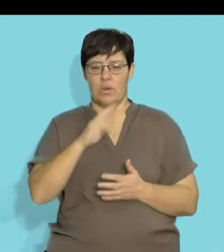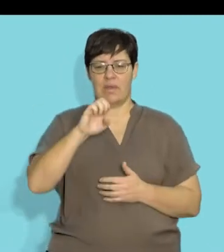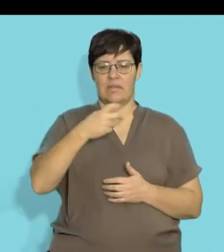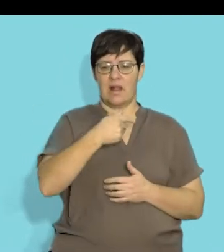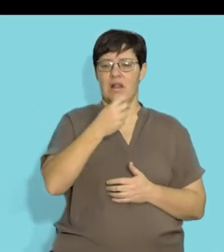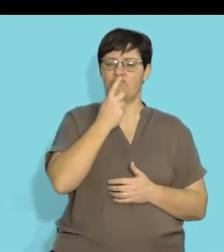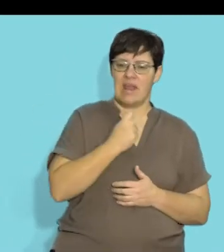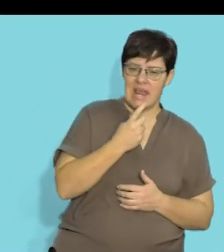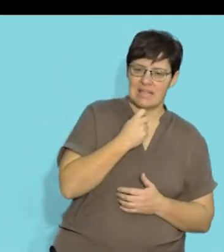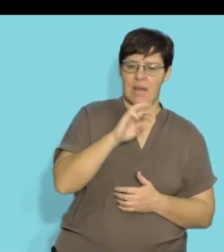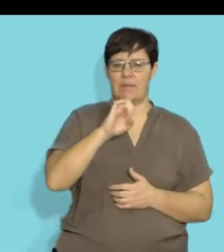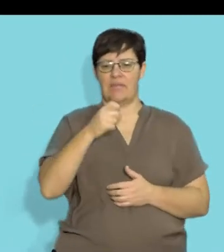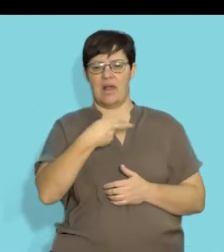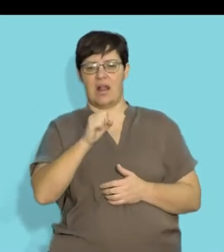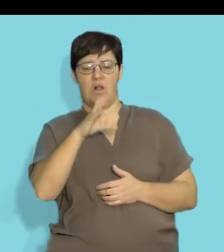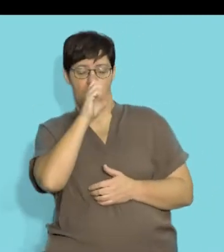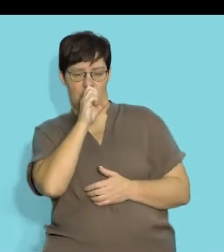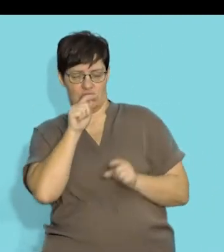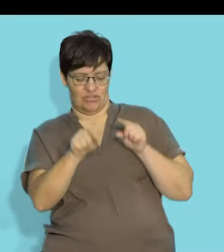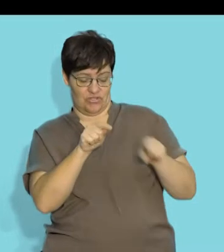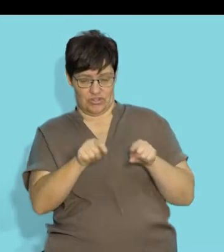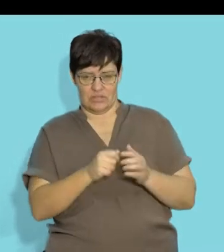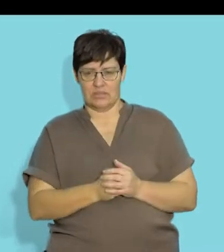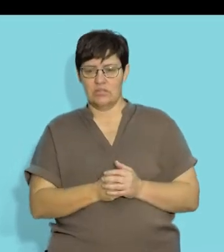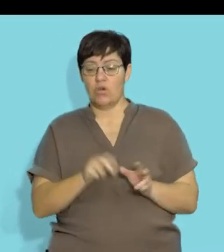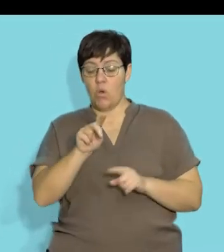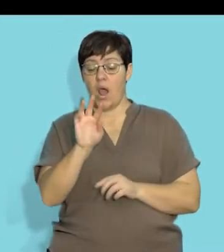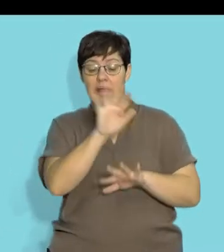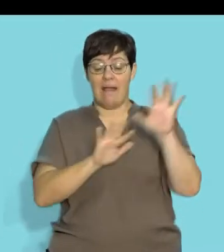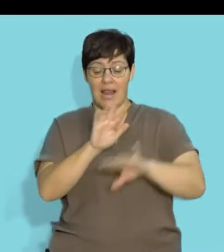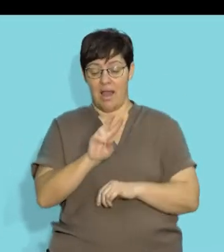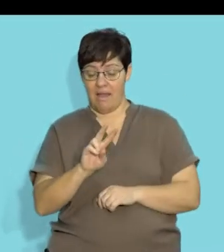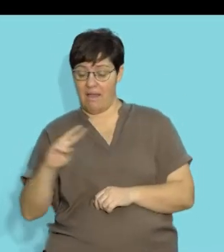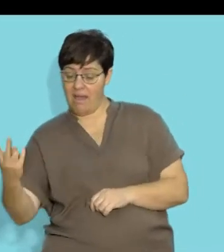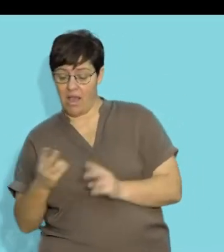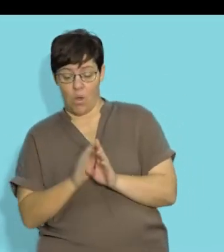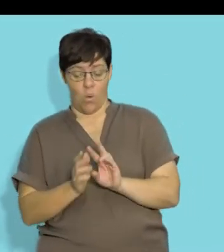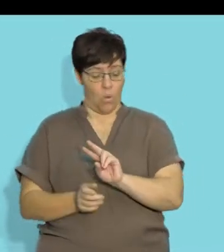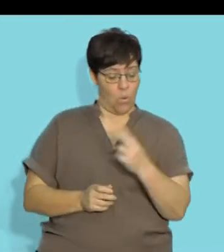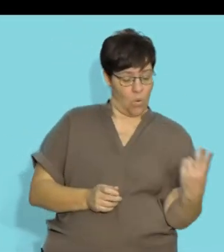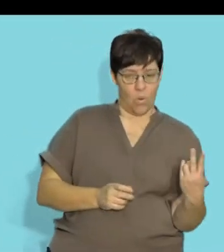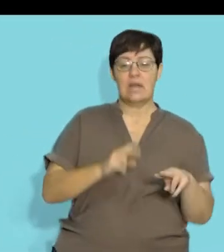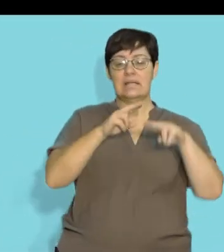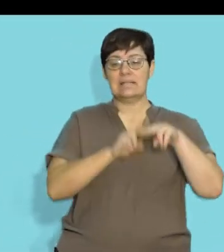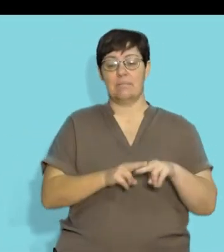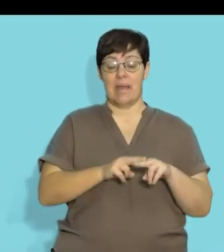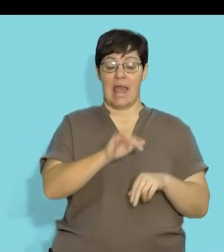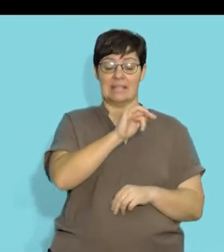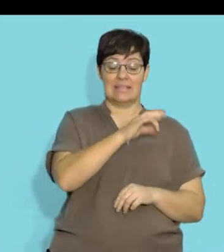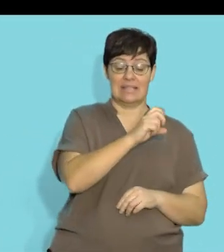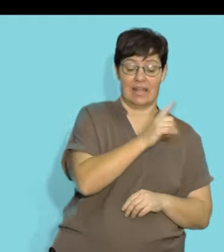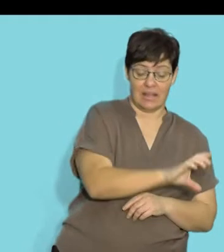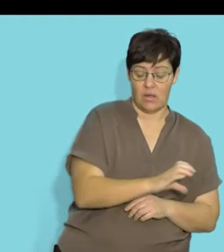red as well as methyl orange. So our choice of an indicator entirely depends on the type of acids and